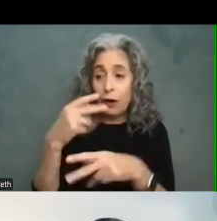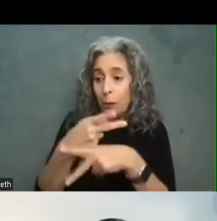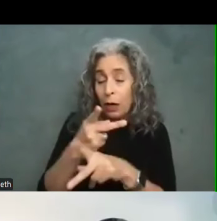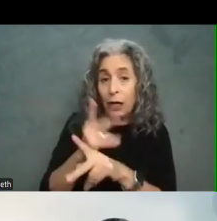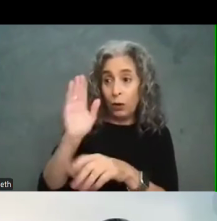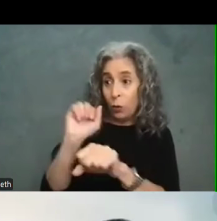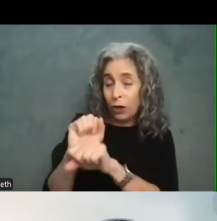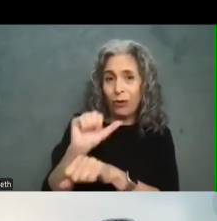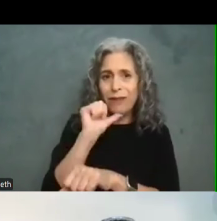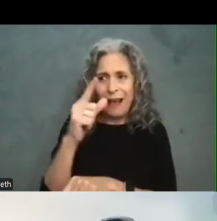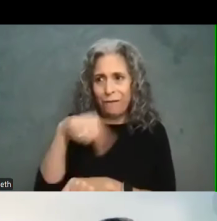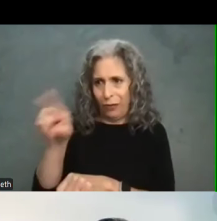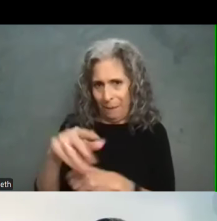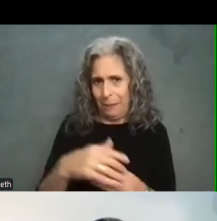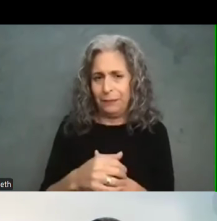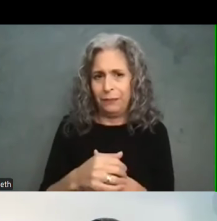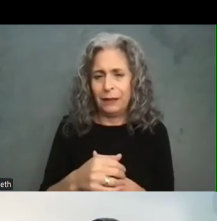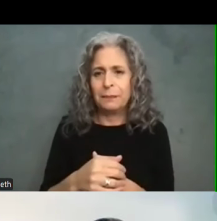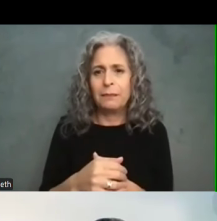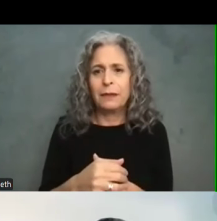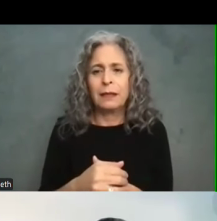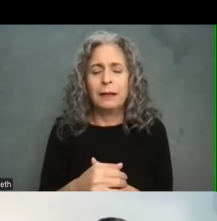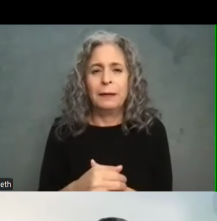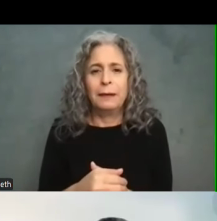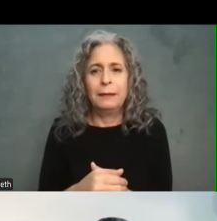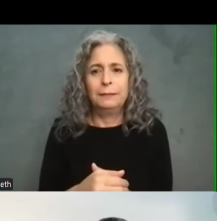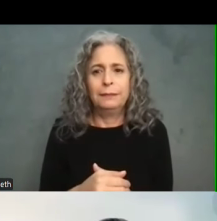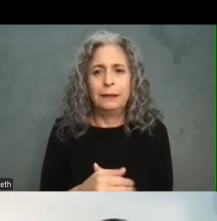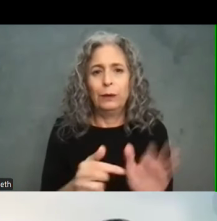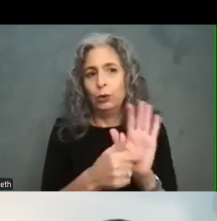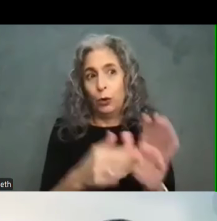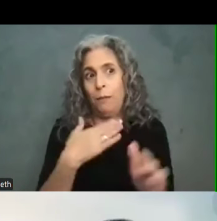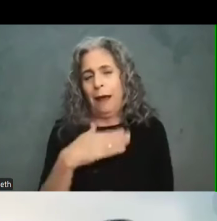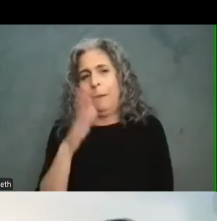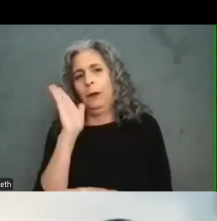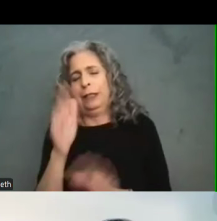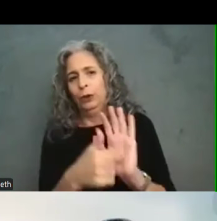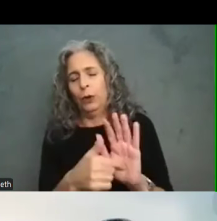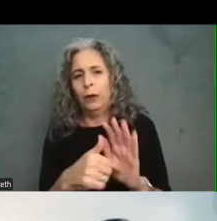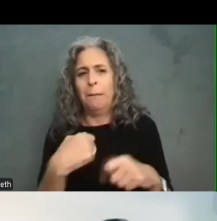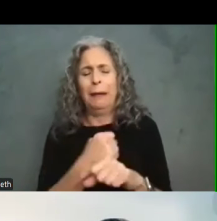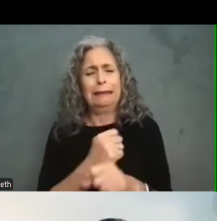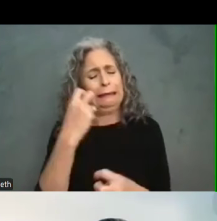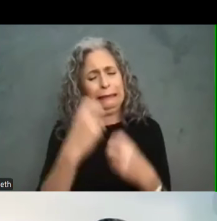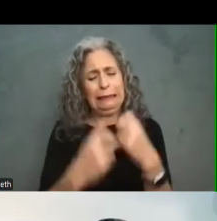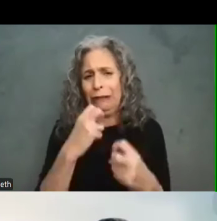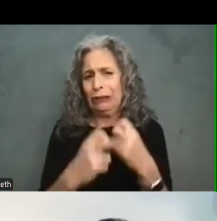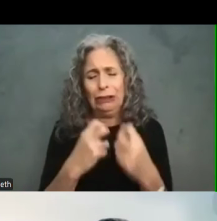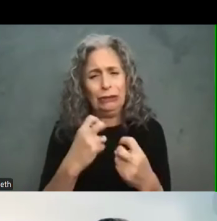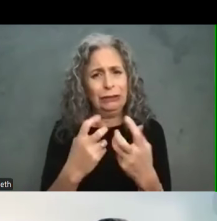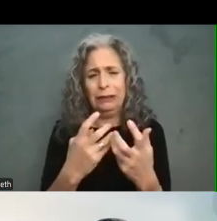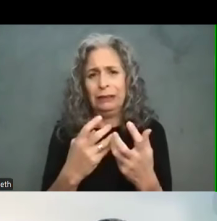for them or not. And it makes people as I'll show you in my presentation, it makes it very difficult for people making